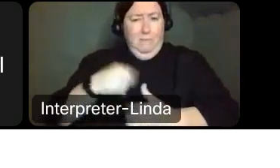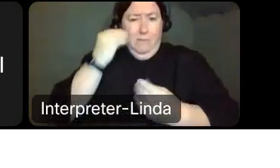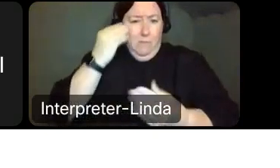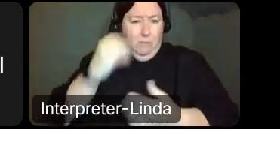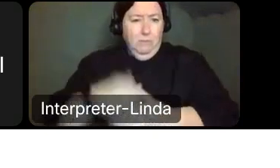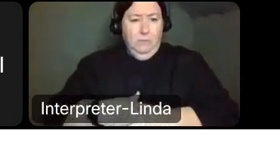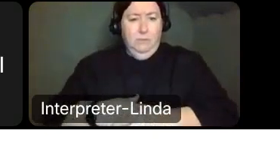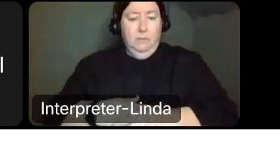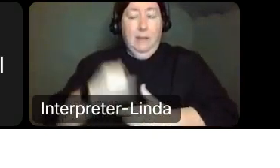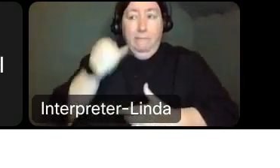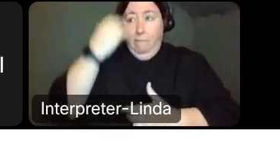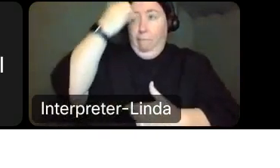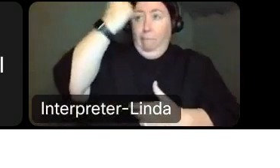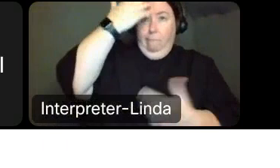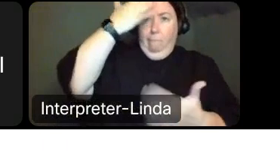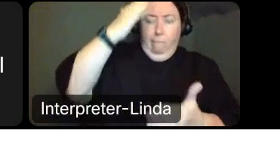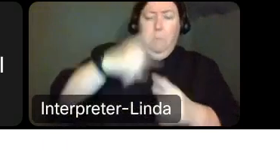it offhand.